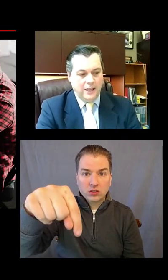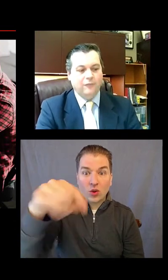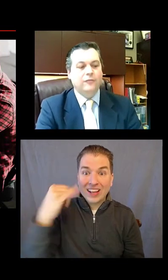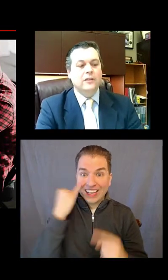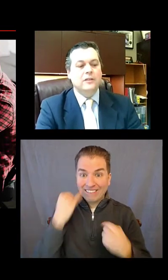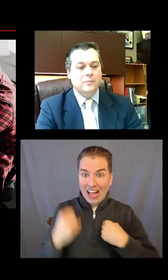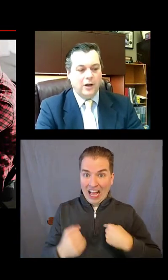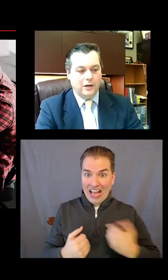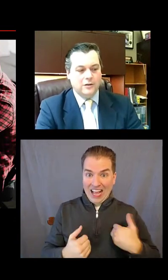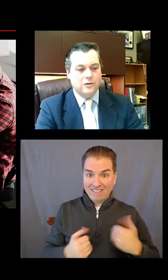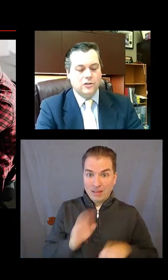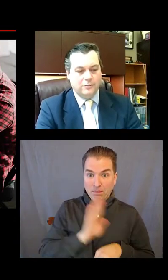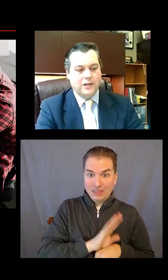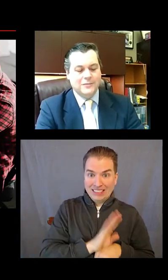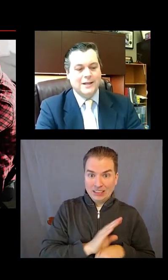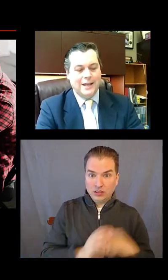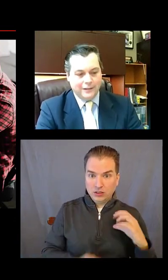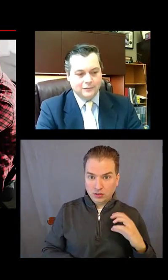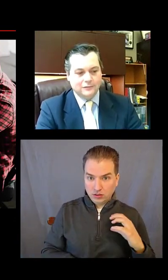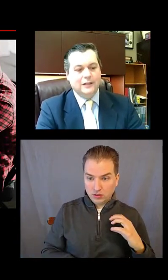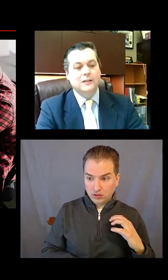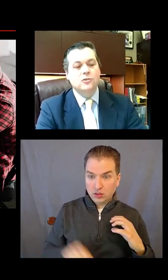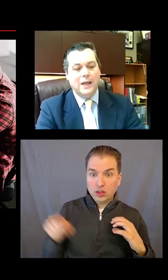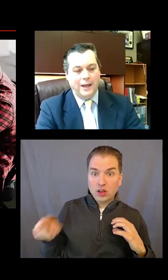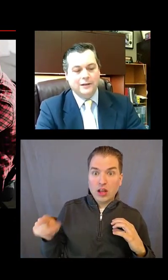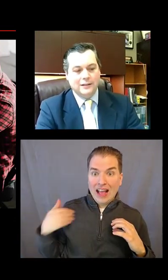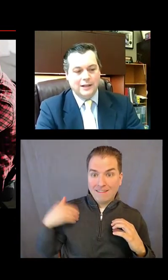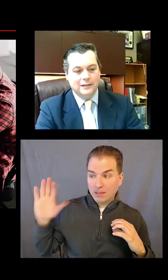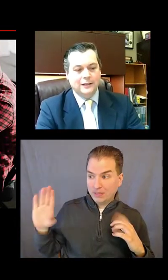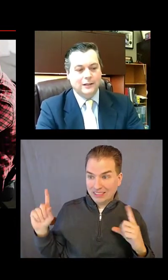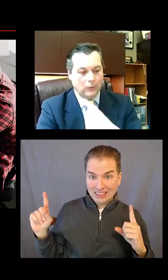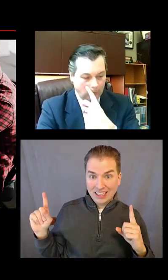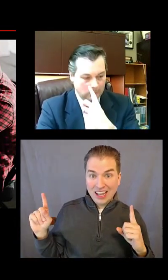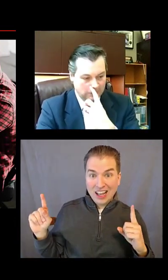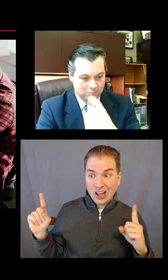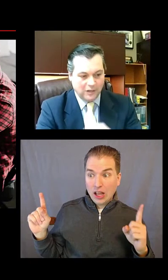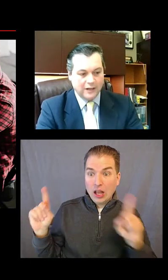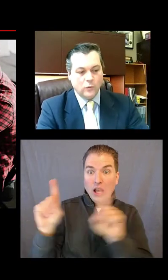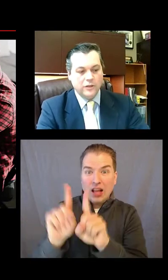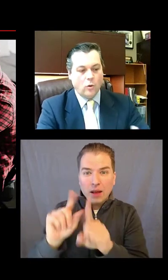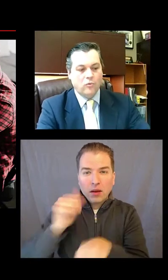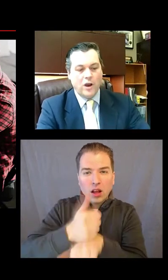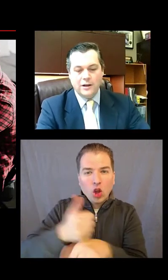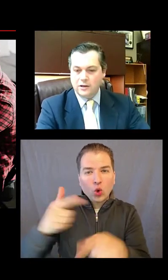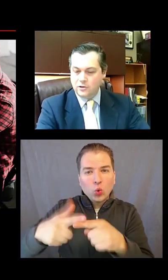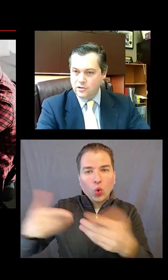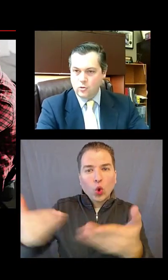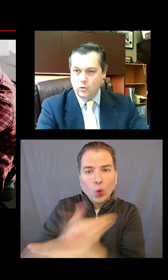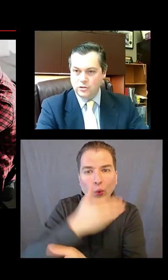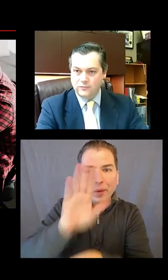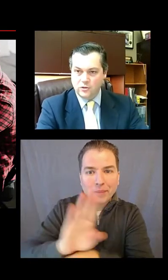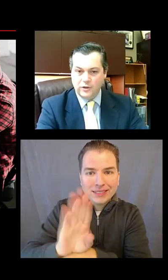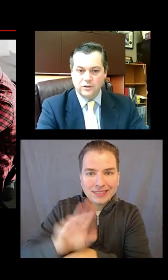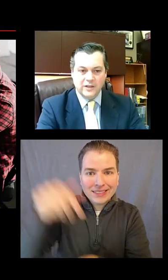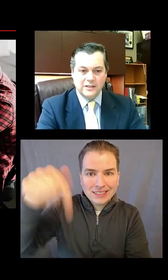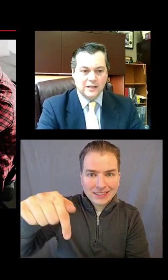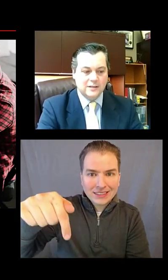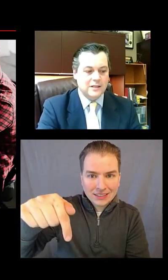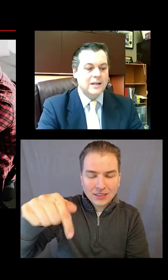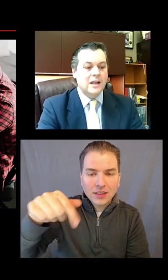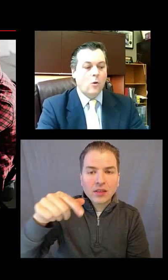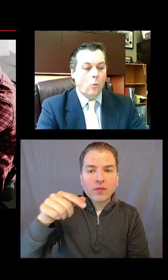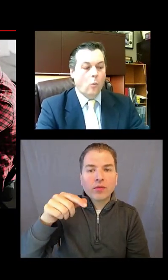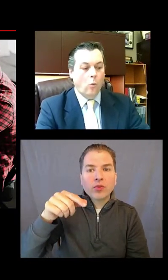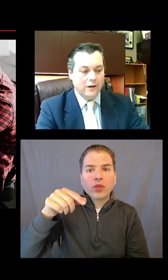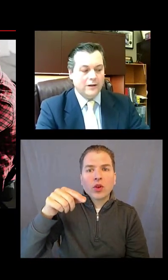So if the partnership comes together, you accidentally hurt somebody with your product or in the course of doing your